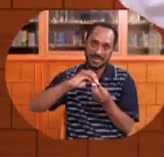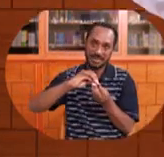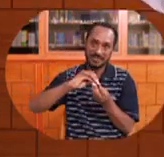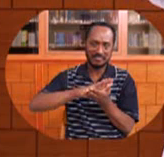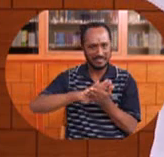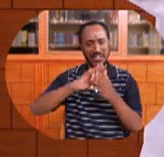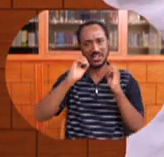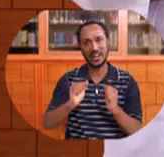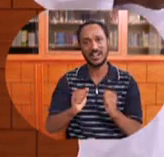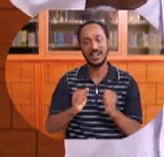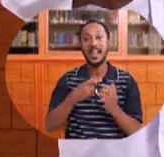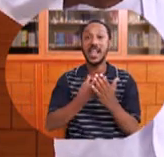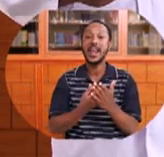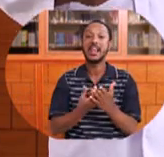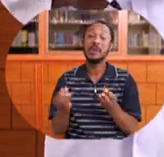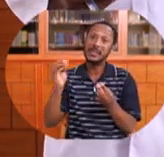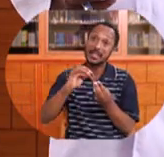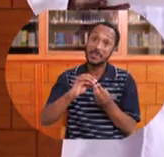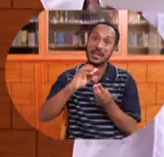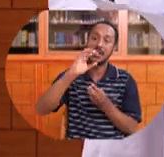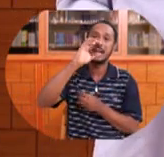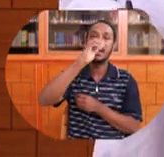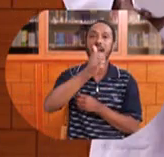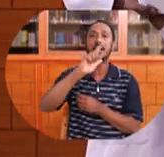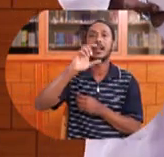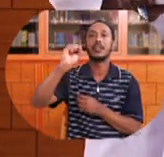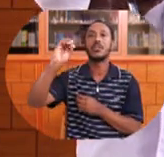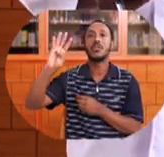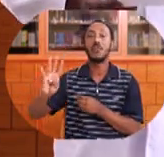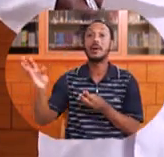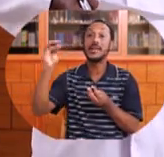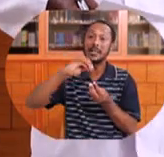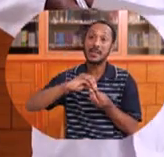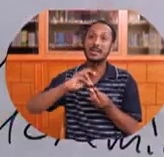This addition of aluminum sulfate is used to remove